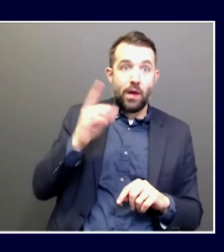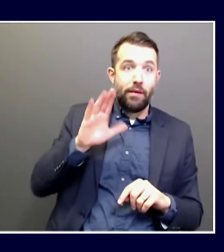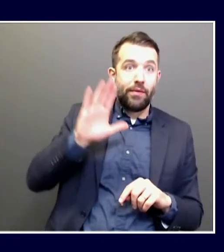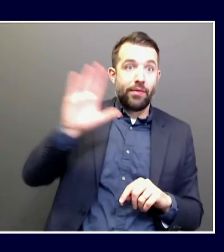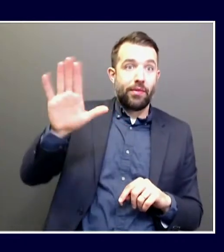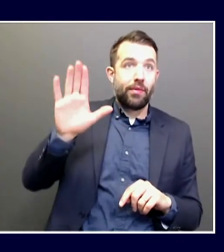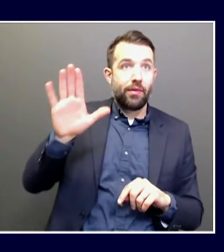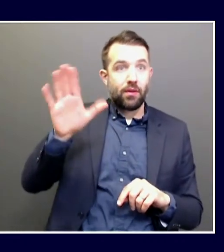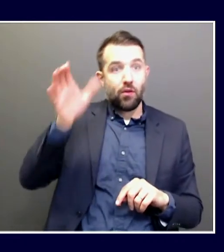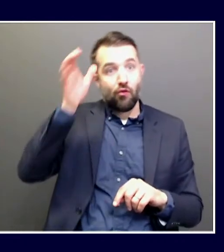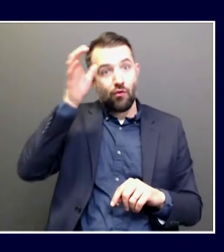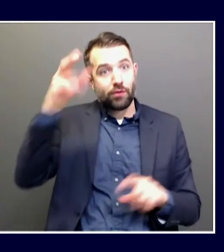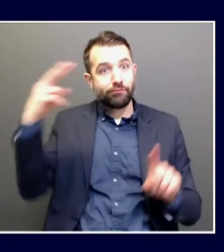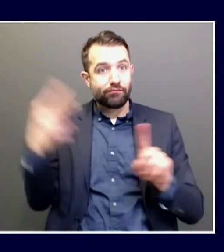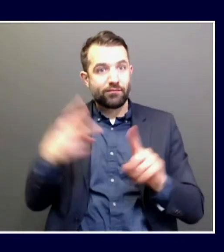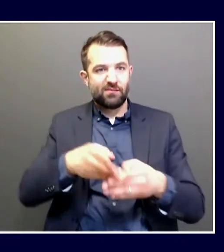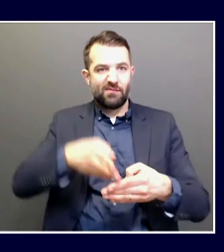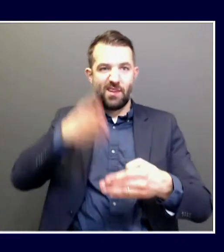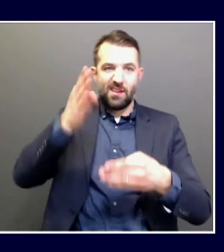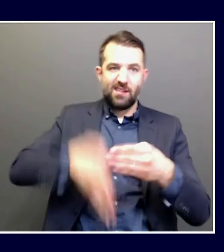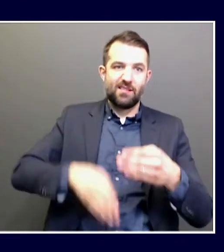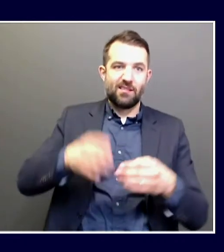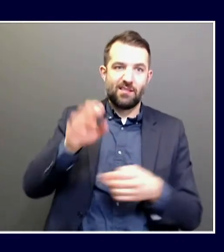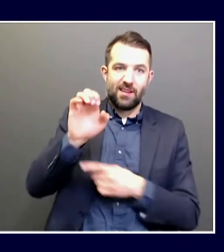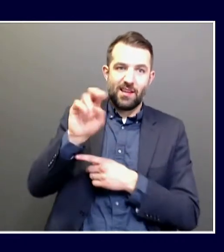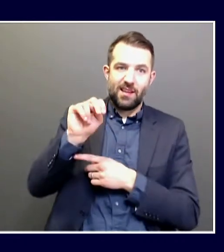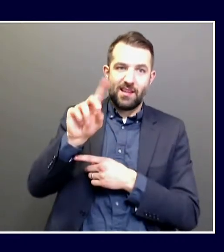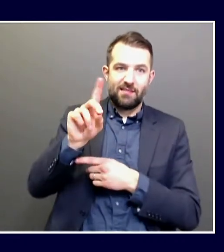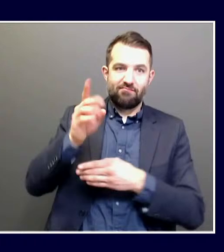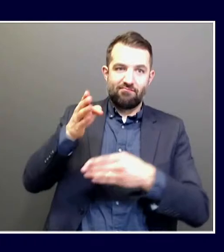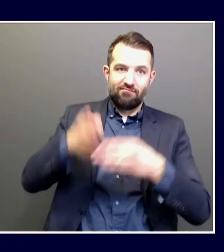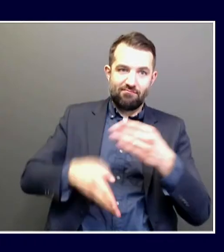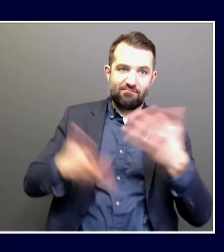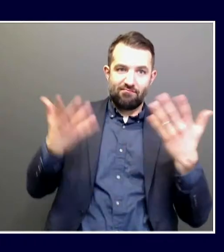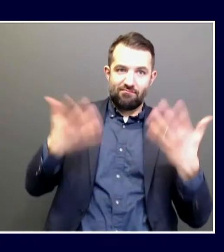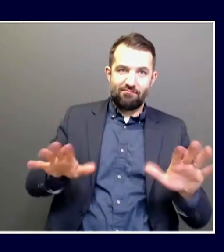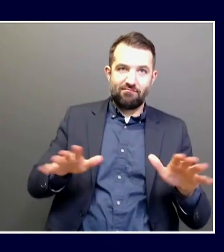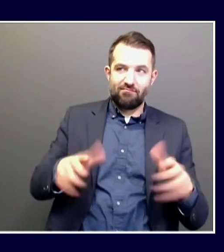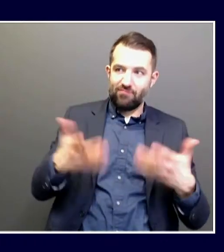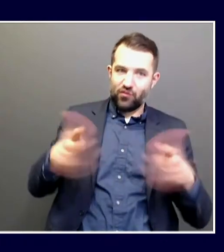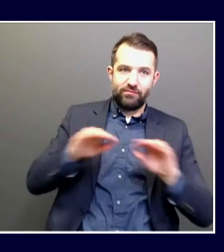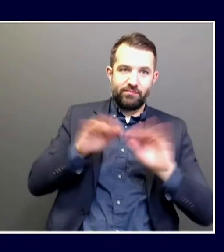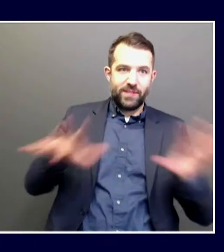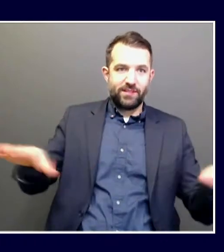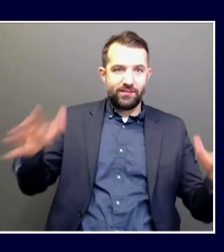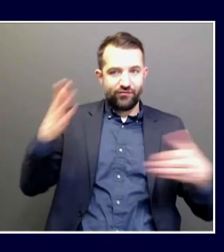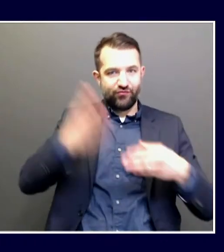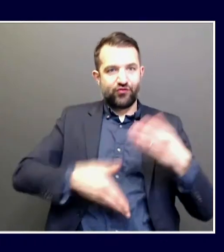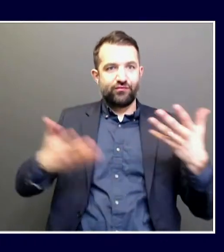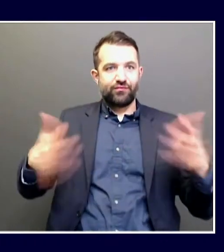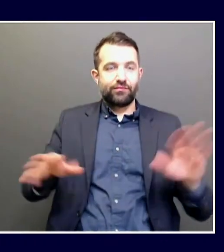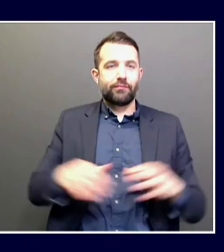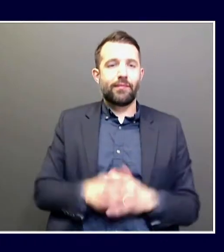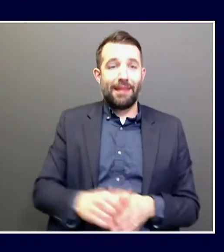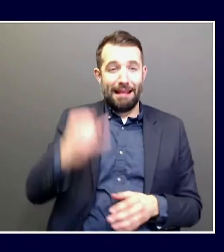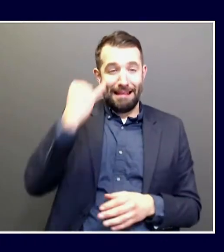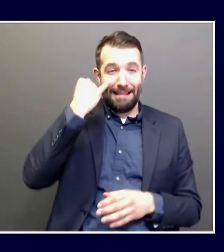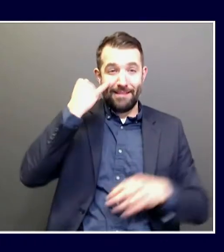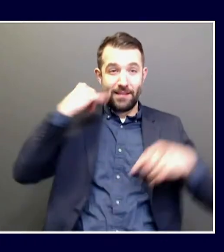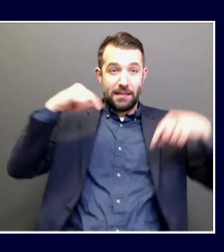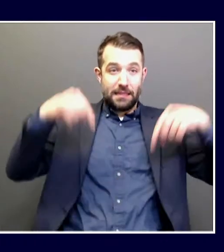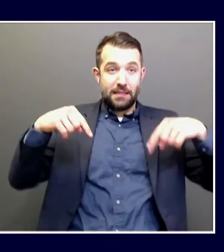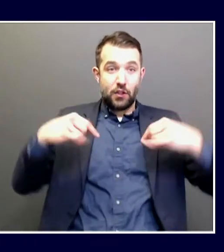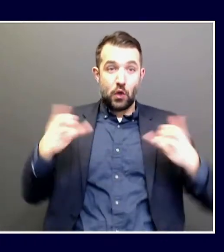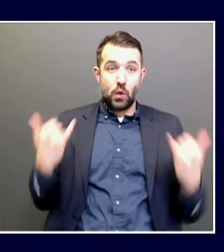if the current state that we are in today were to continue for the foreseeable long-term future, would that be